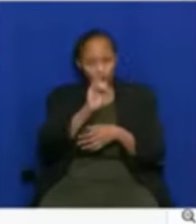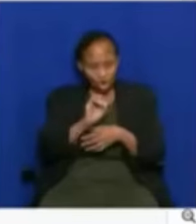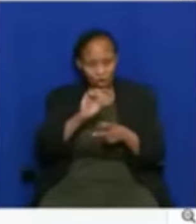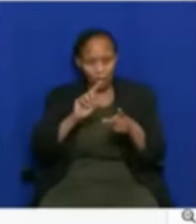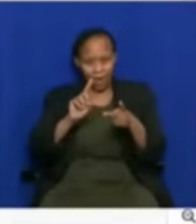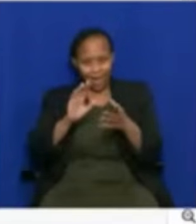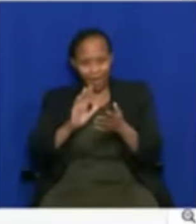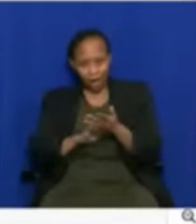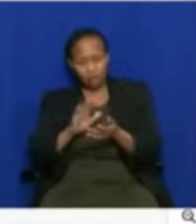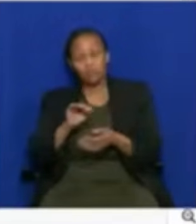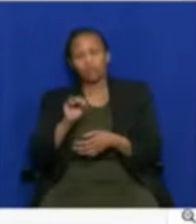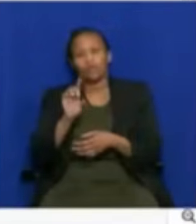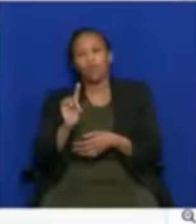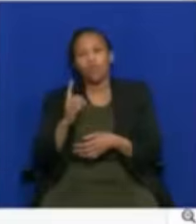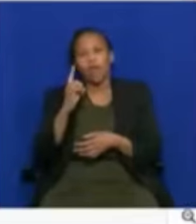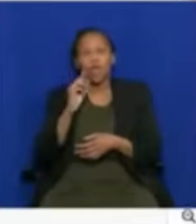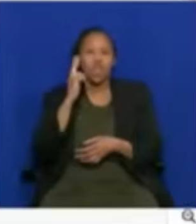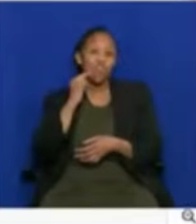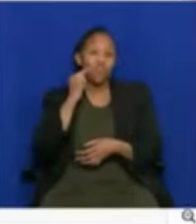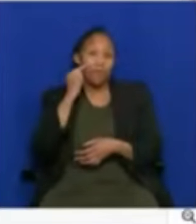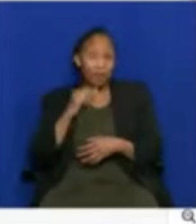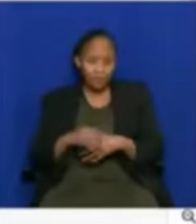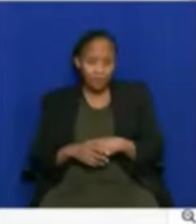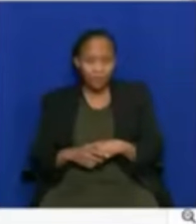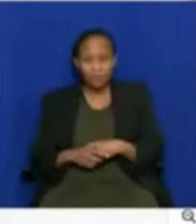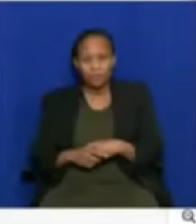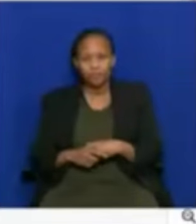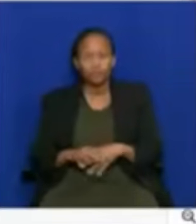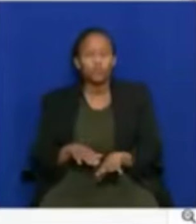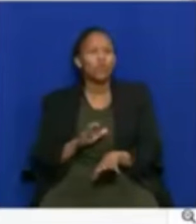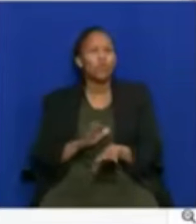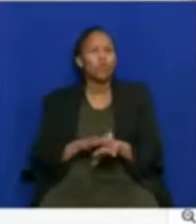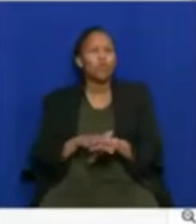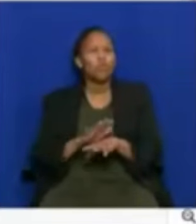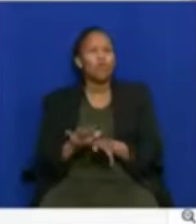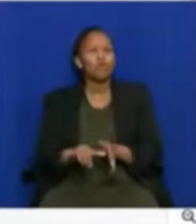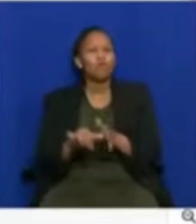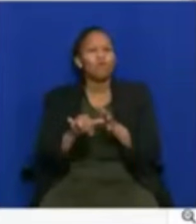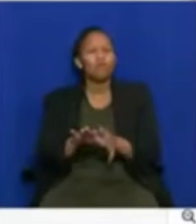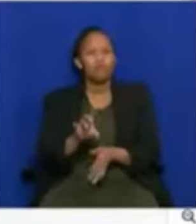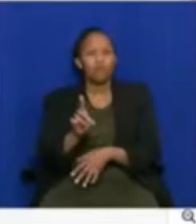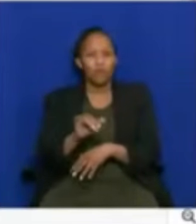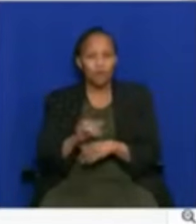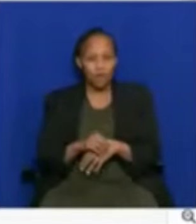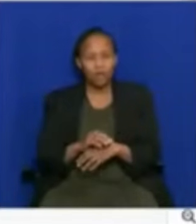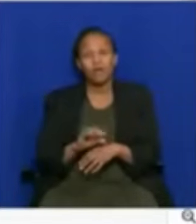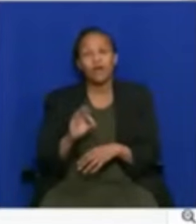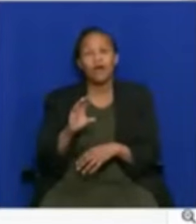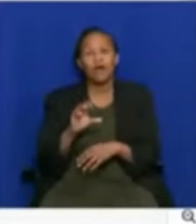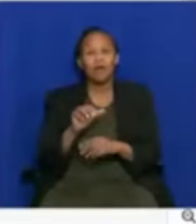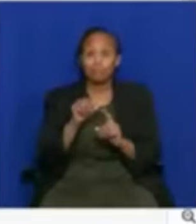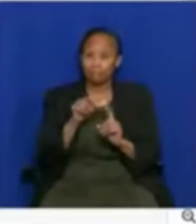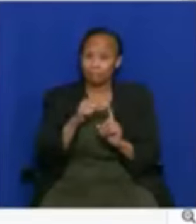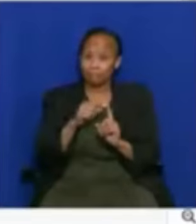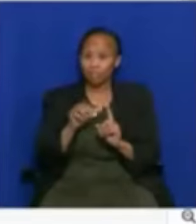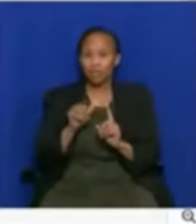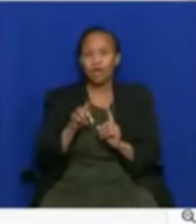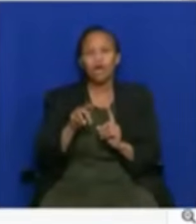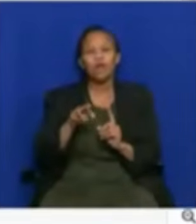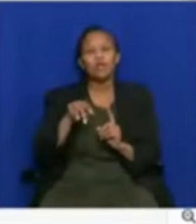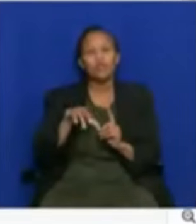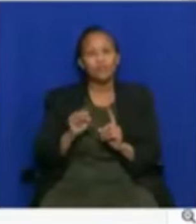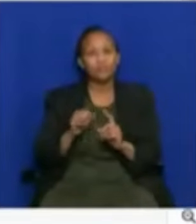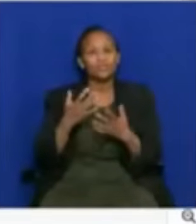And overleaf, most importantly, it concludes, Honorable Fadiel Adams was advised by this office to await